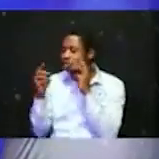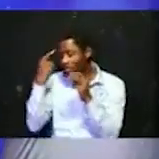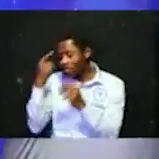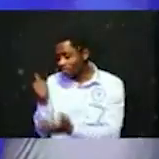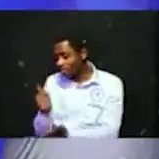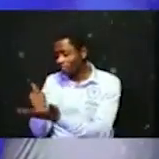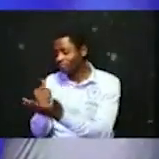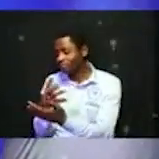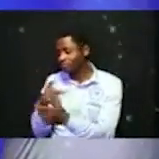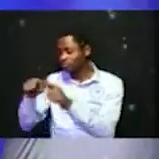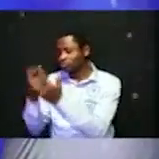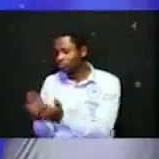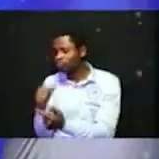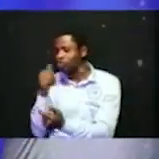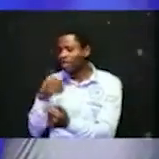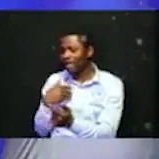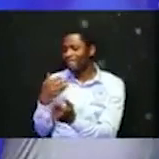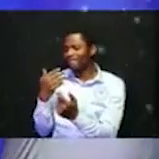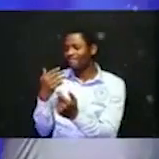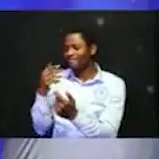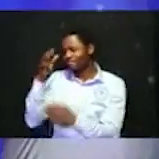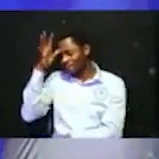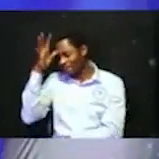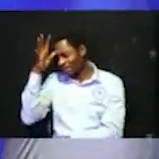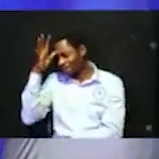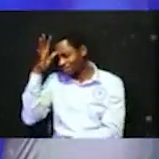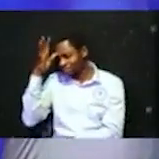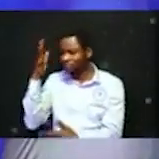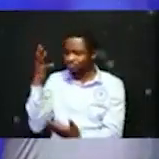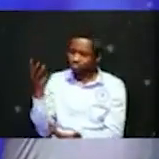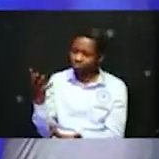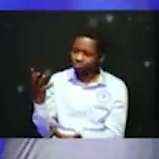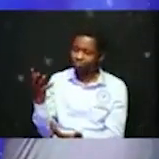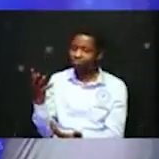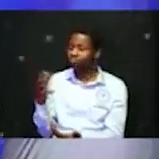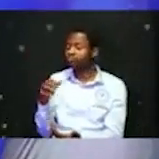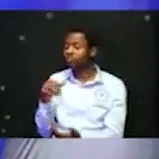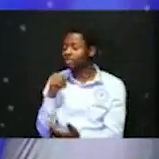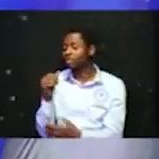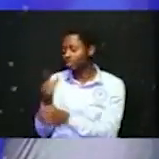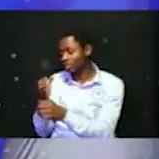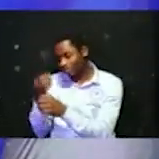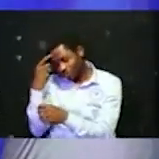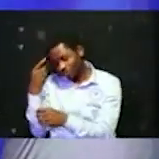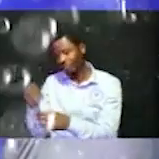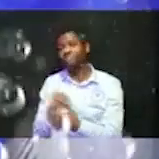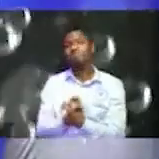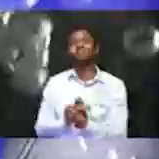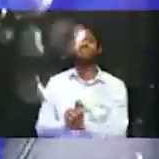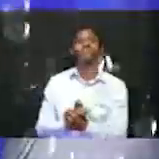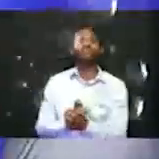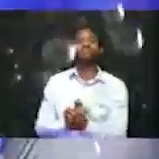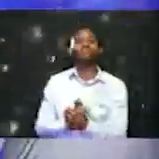me ye omani who for ah osufre obwafo na ewisa oni bwafo no